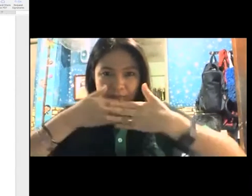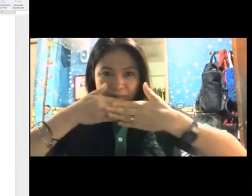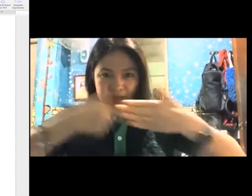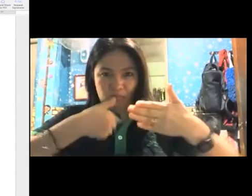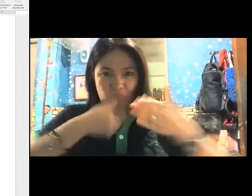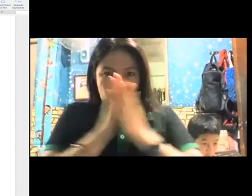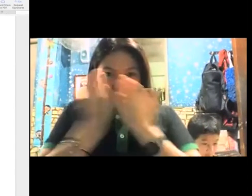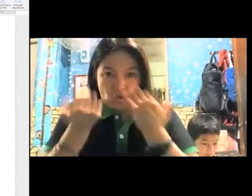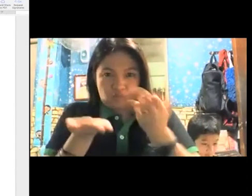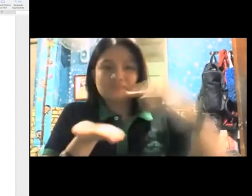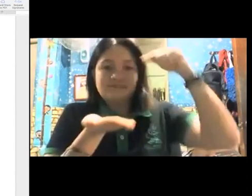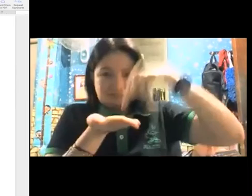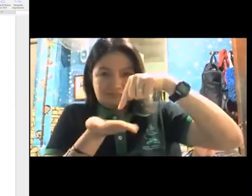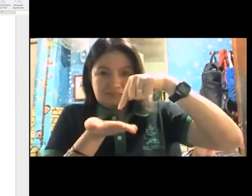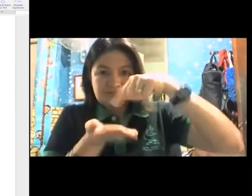So this